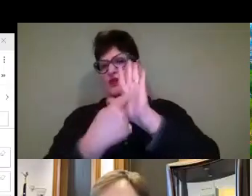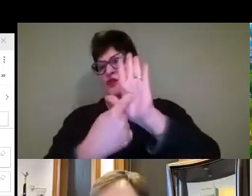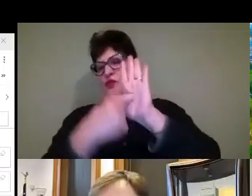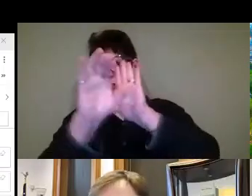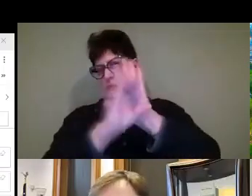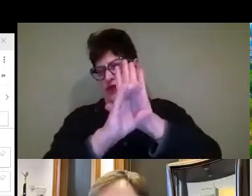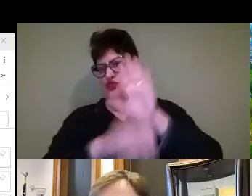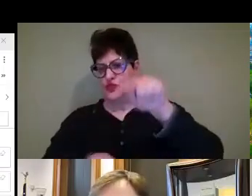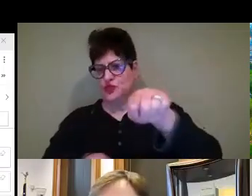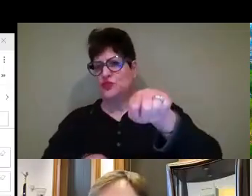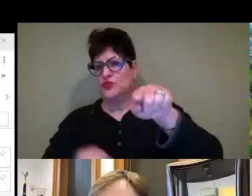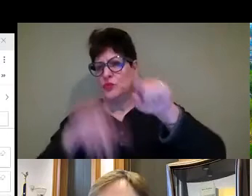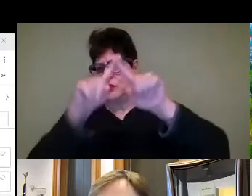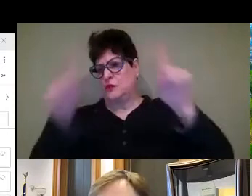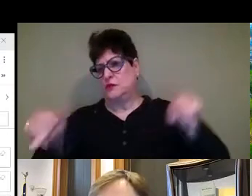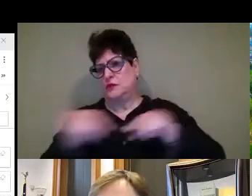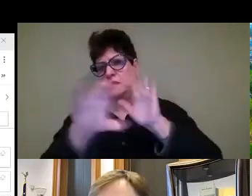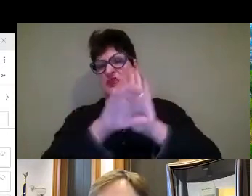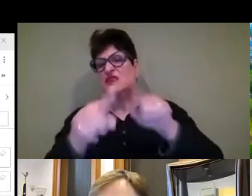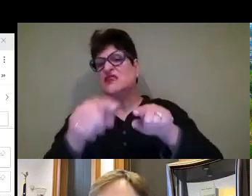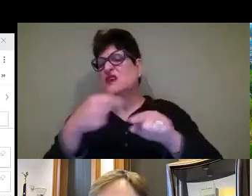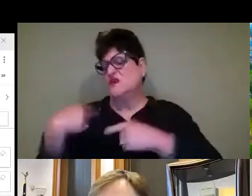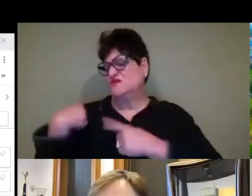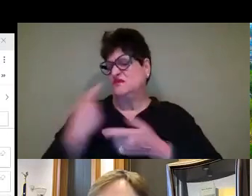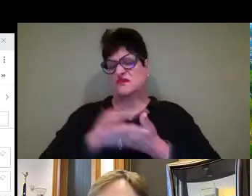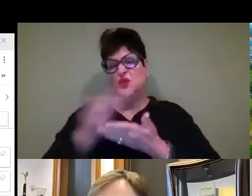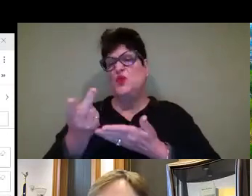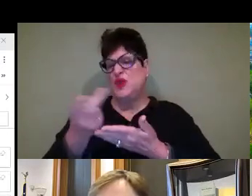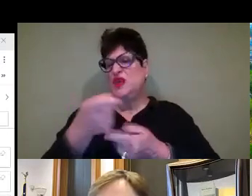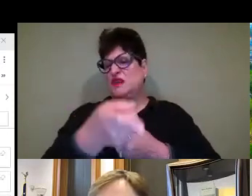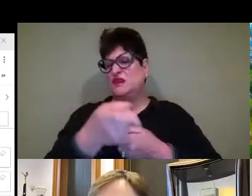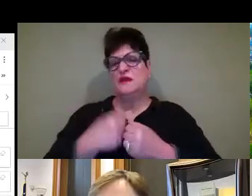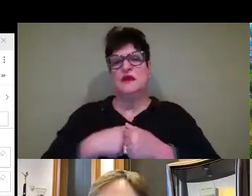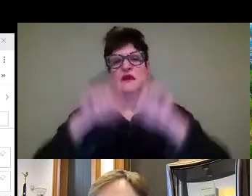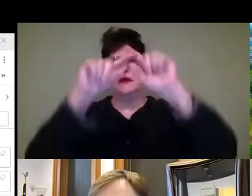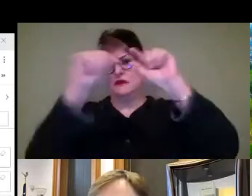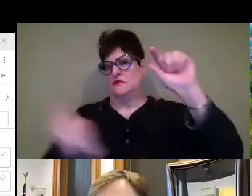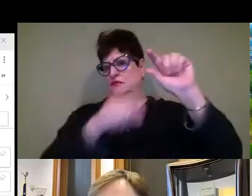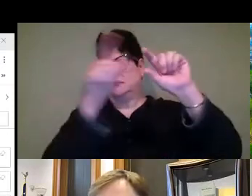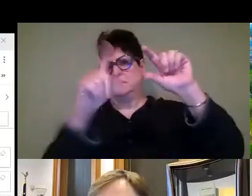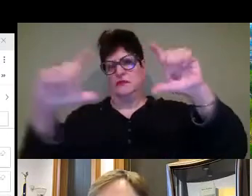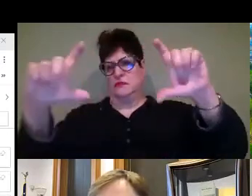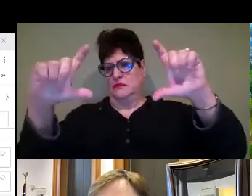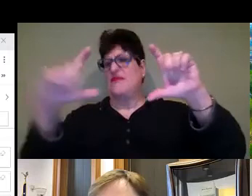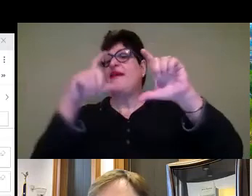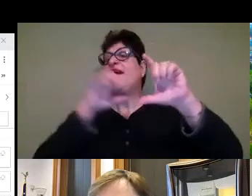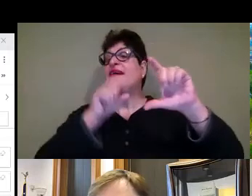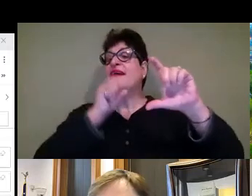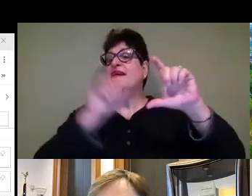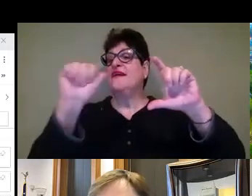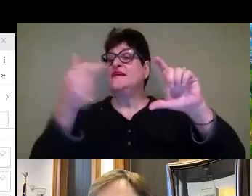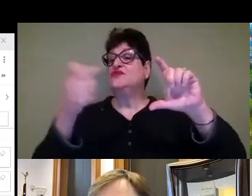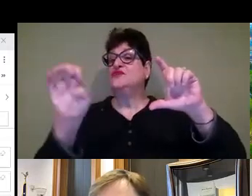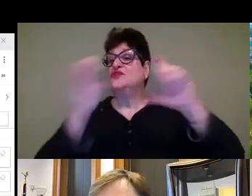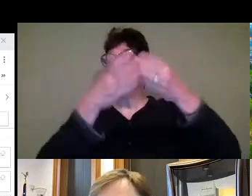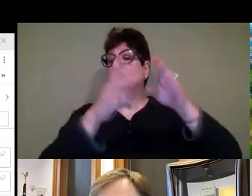from our system in the last 2 weeks, the age differential of the cases that we're getting, and it's clear that the